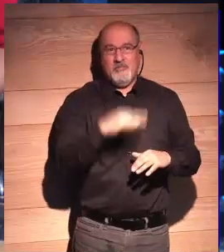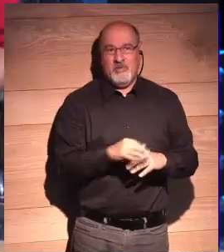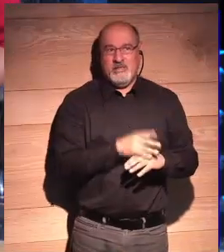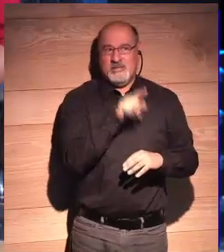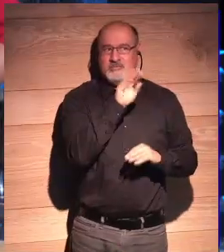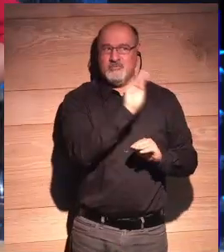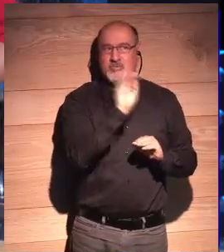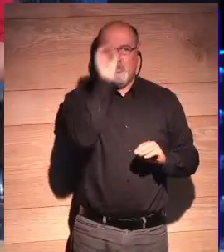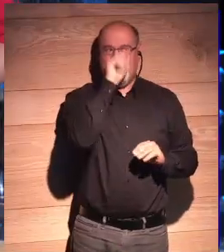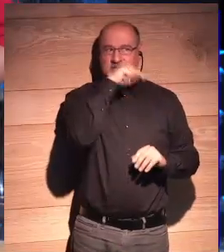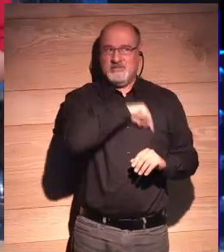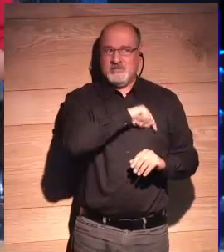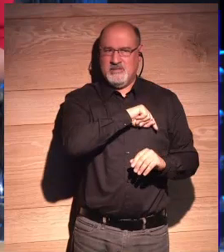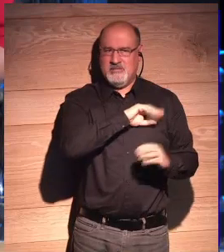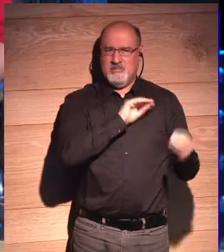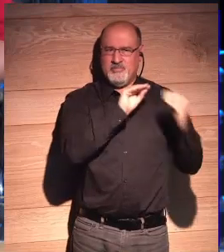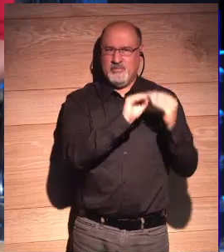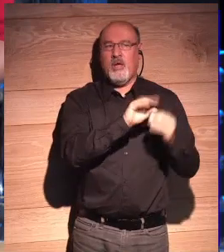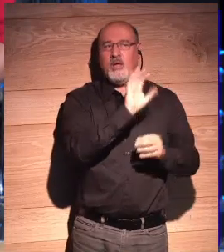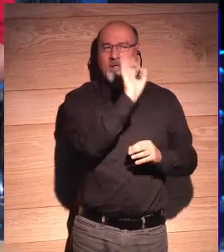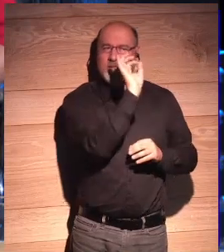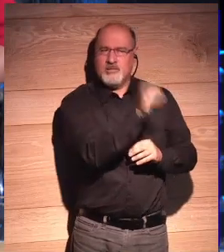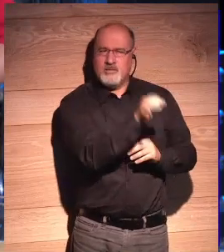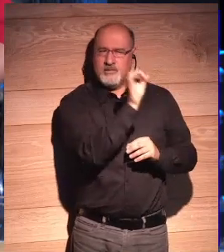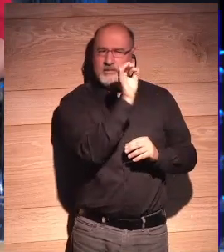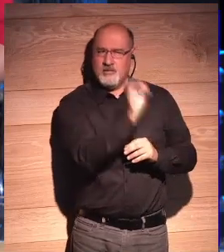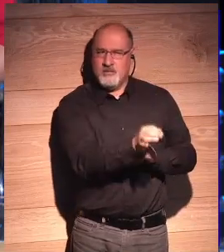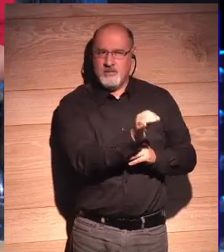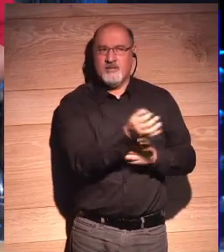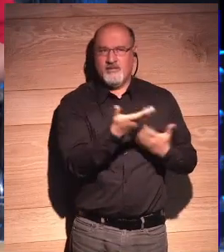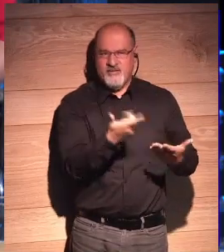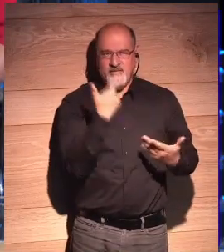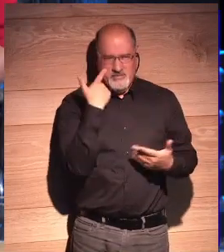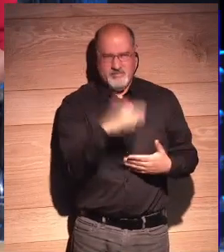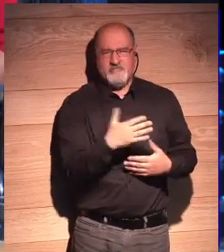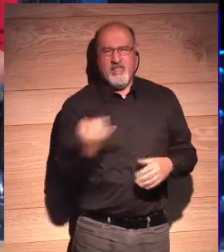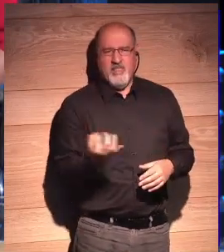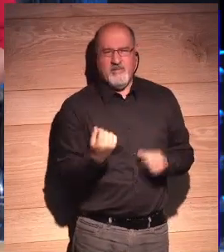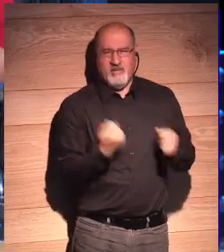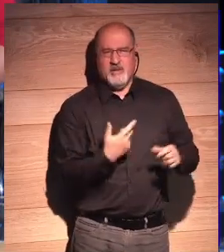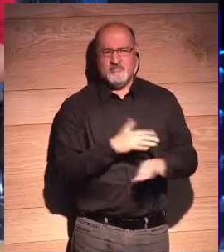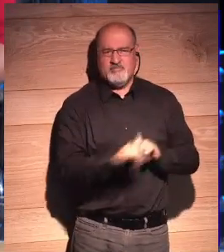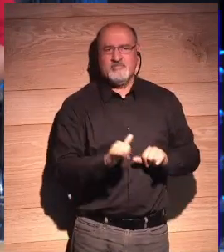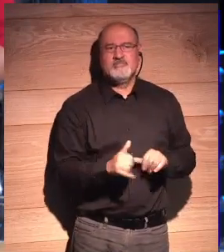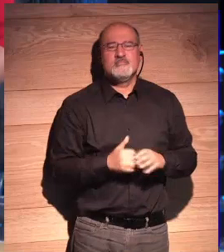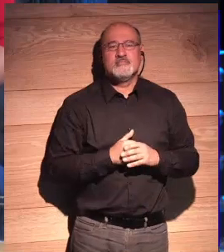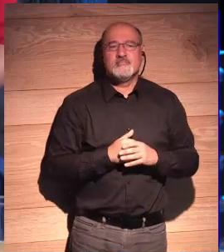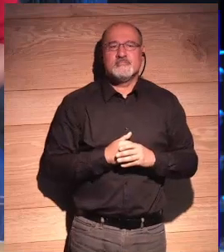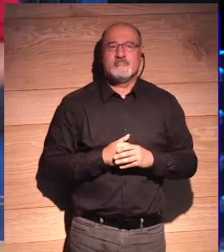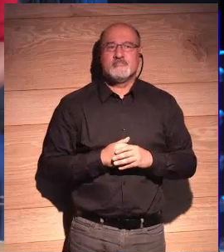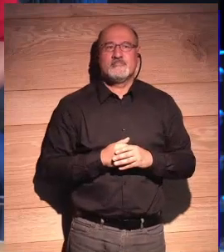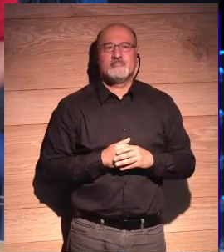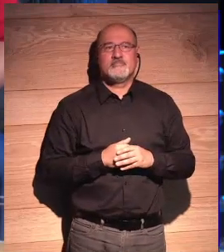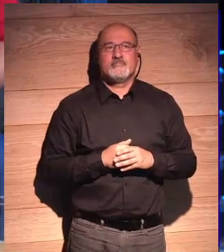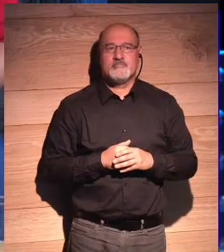can also say if that doesn't happen to you when you speak your minds in the moment, and you say